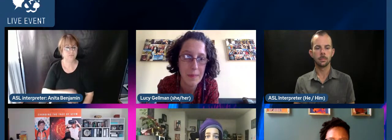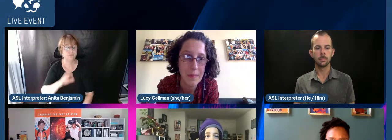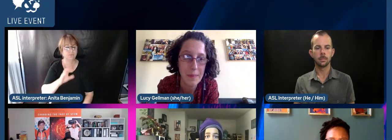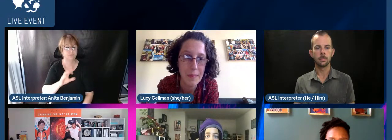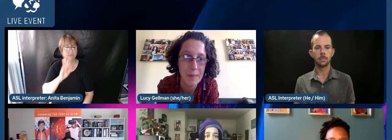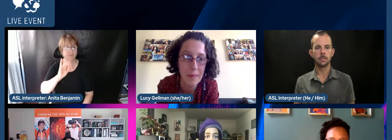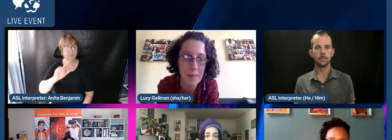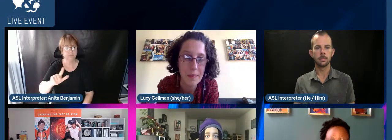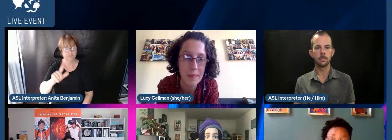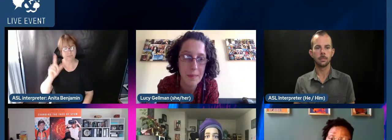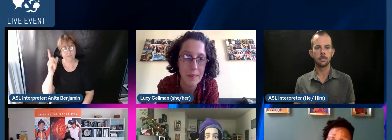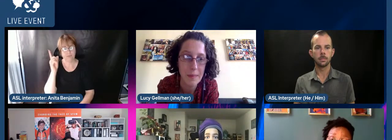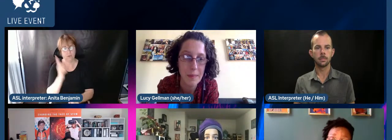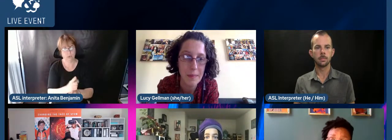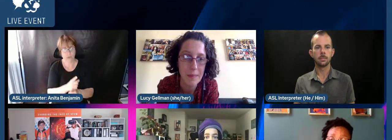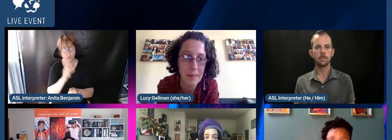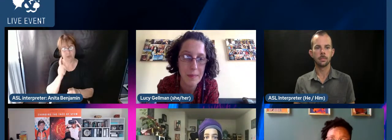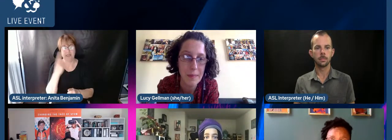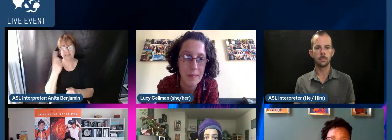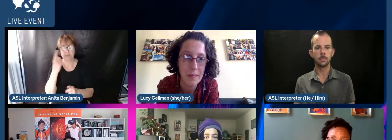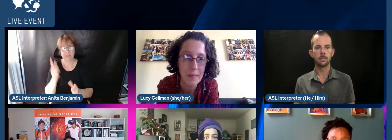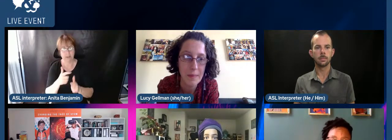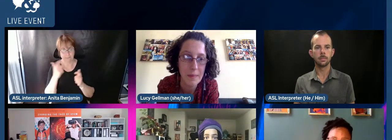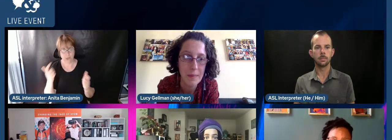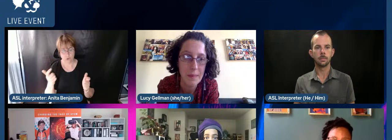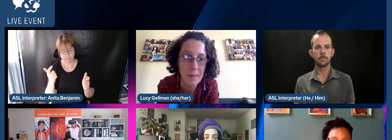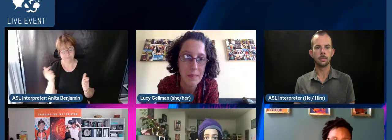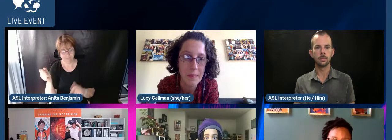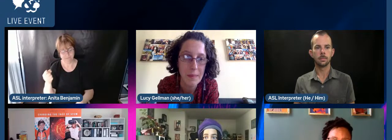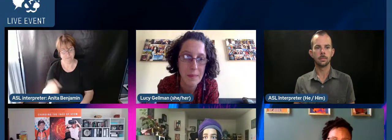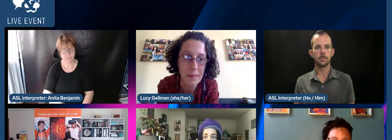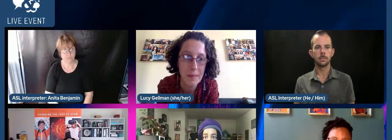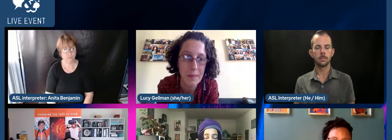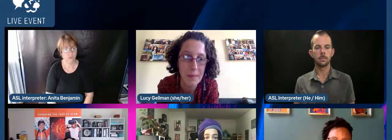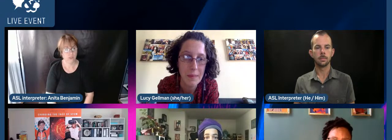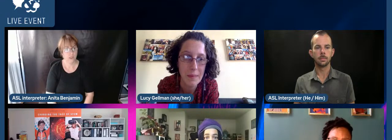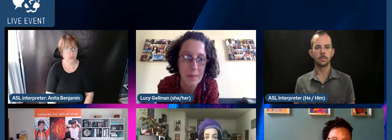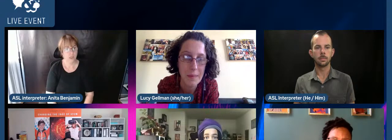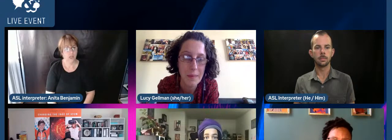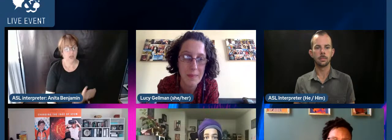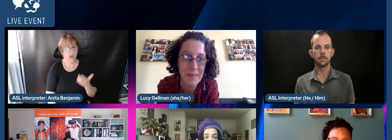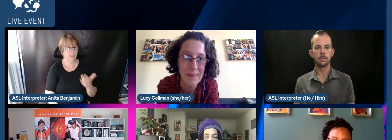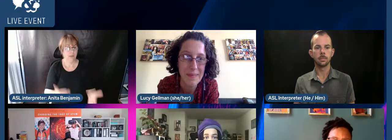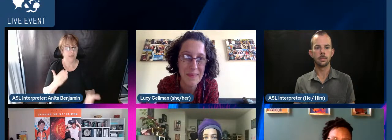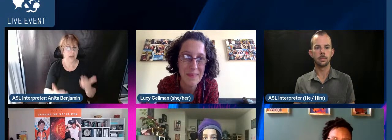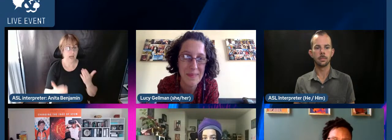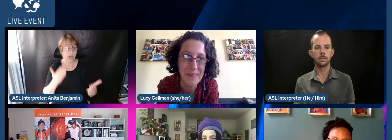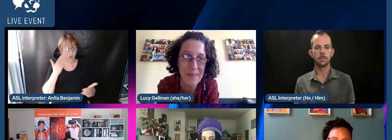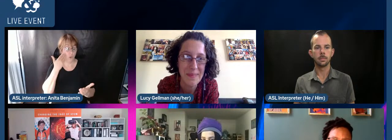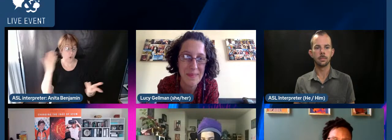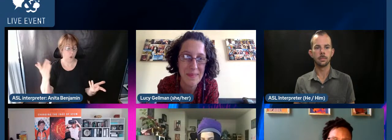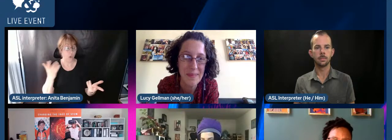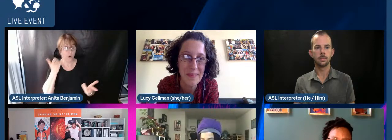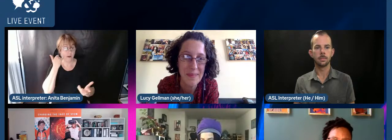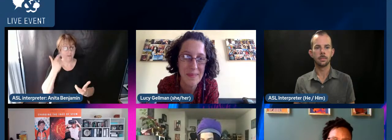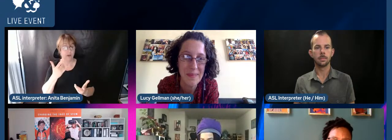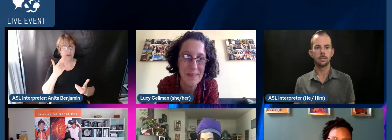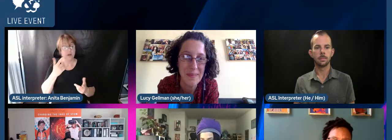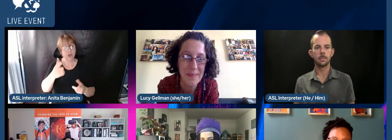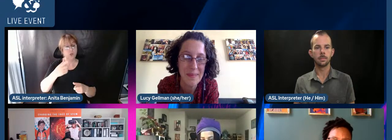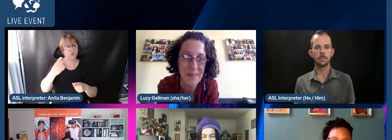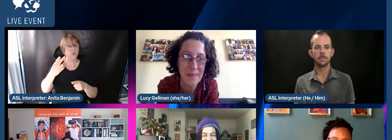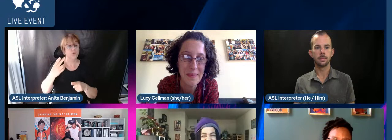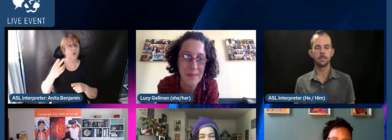and better. And guys, you know, maybe you really need to Google me because you took the word patient